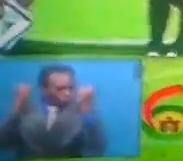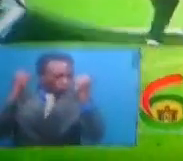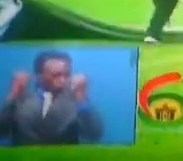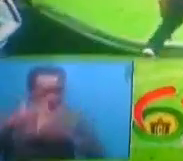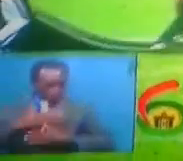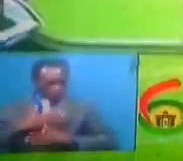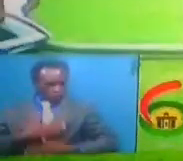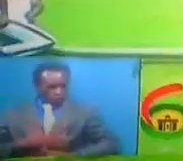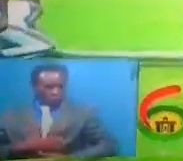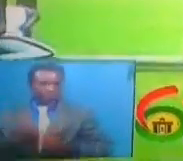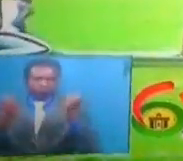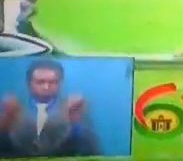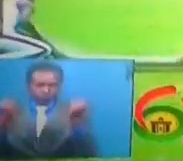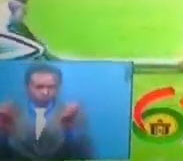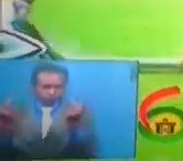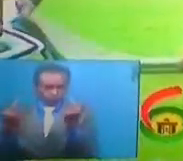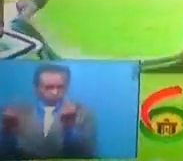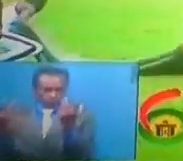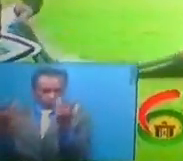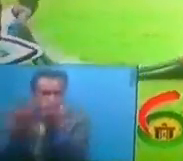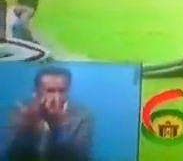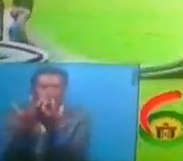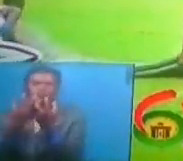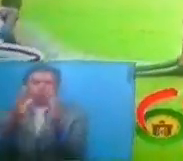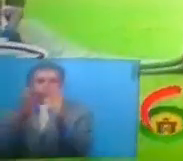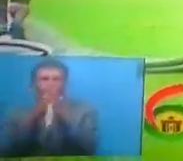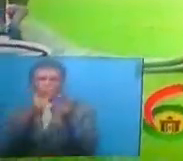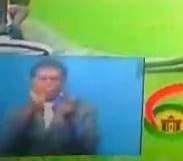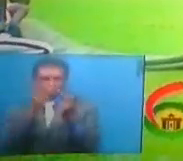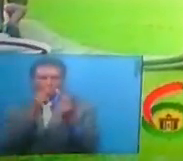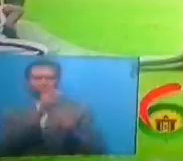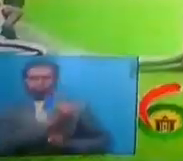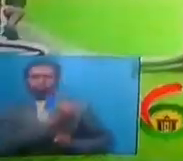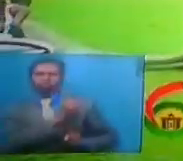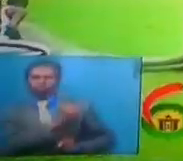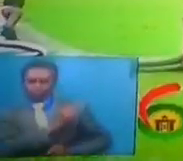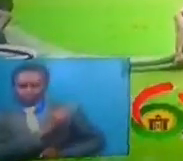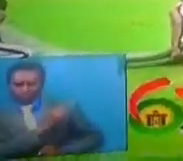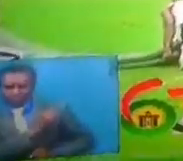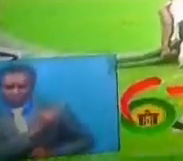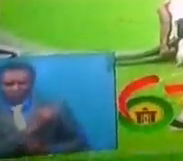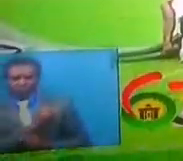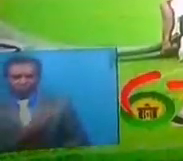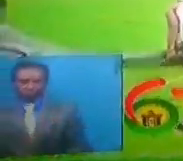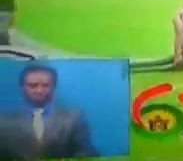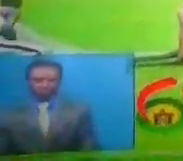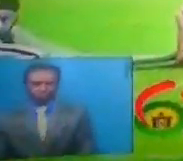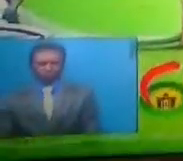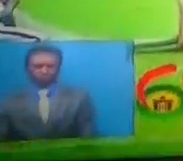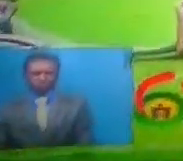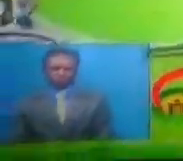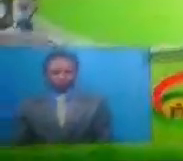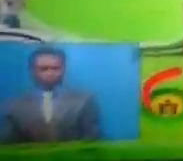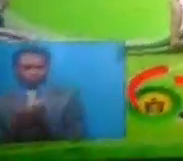experiences, and then you need a strong body to be able to withstand the very physically demanding tasks that